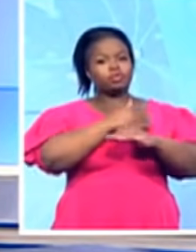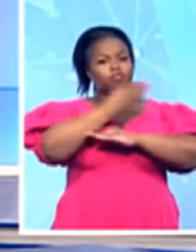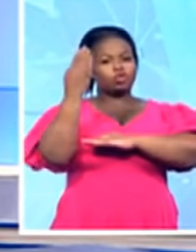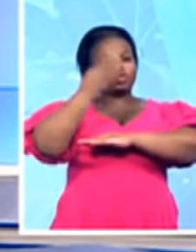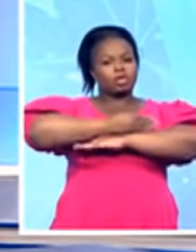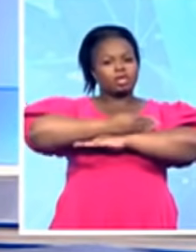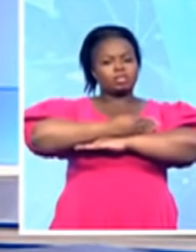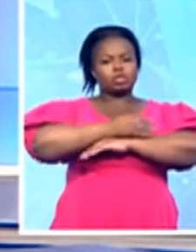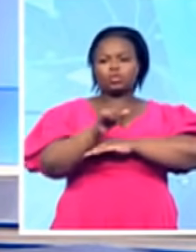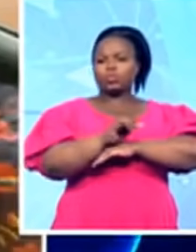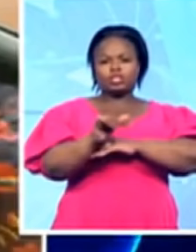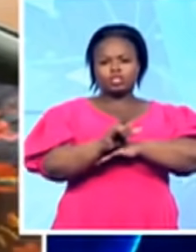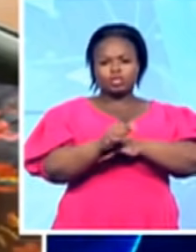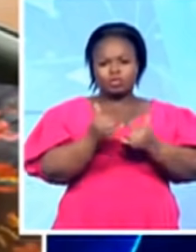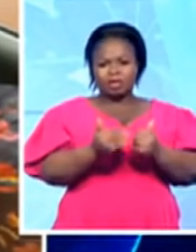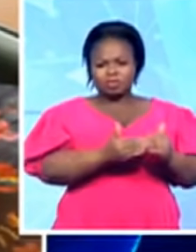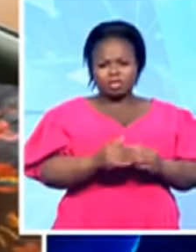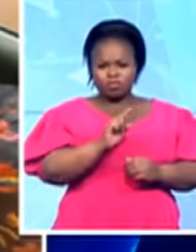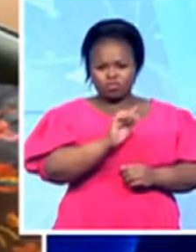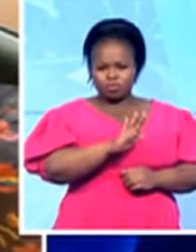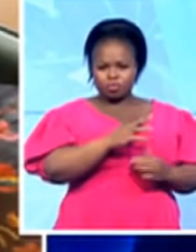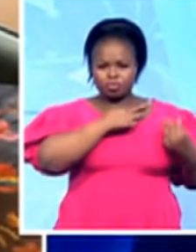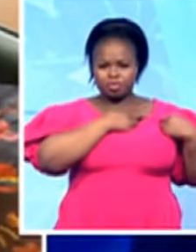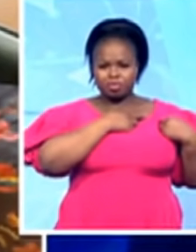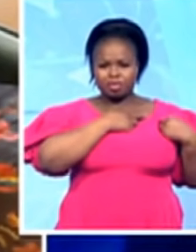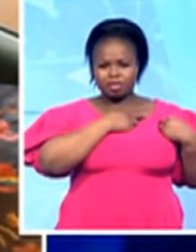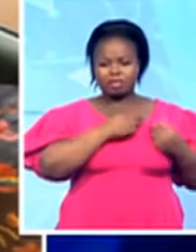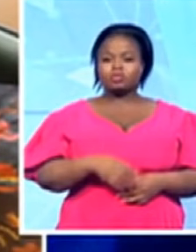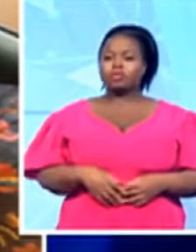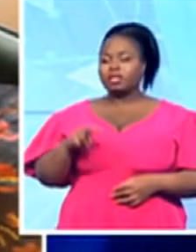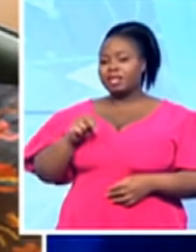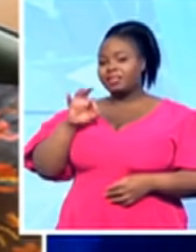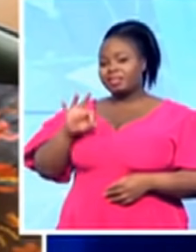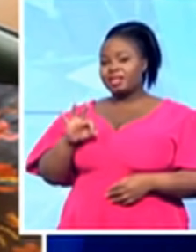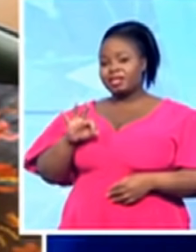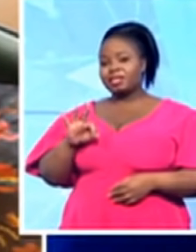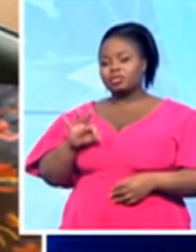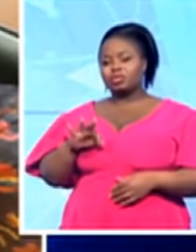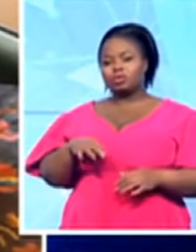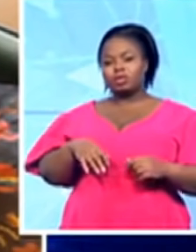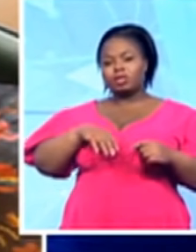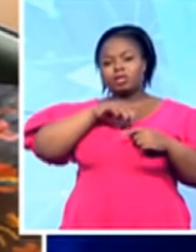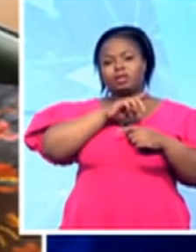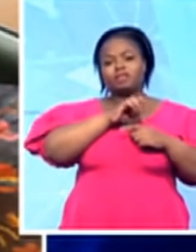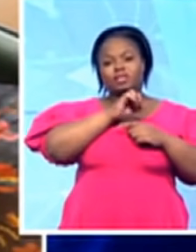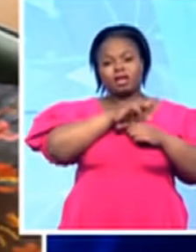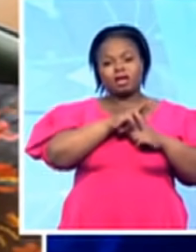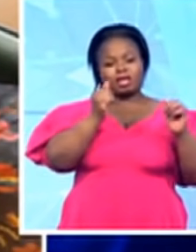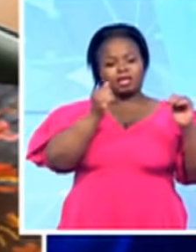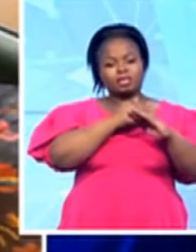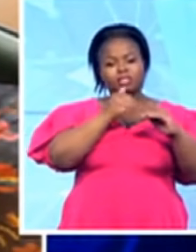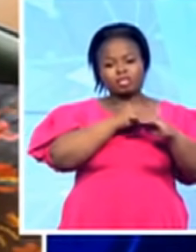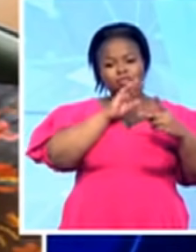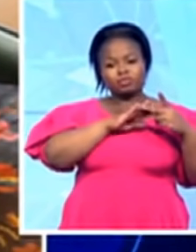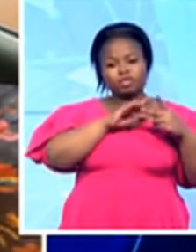of? The N3 toll route extends between Sadara Interchange in KwaZulu-Natal to the Heidelberg